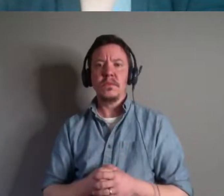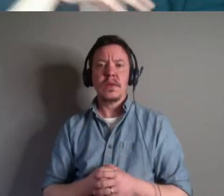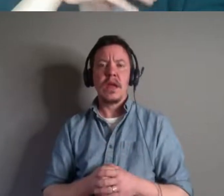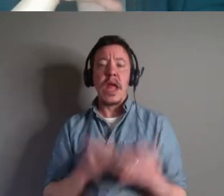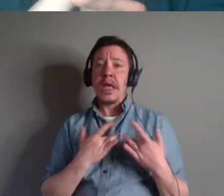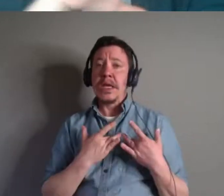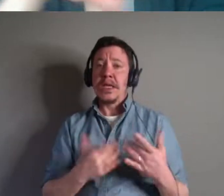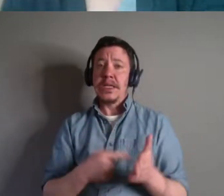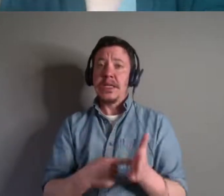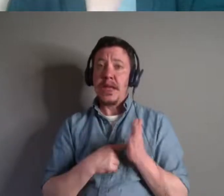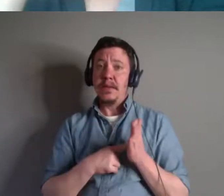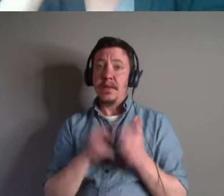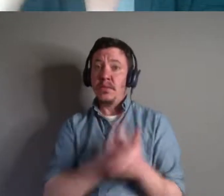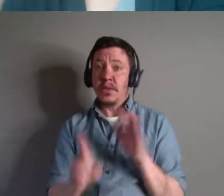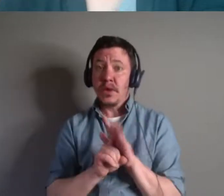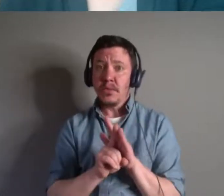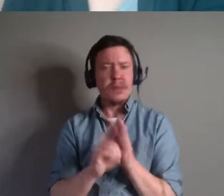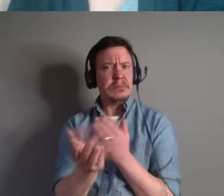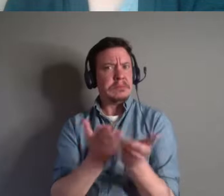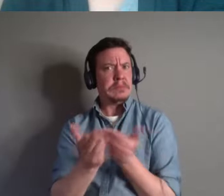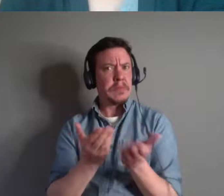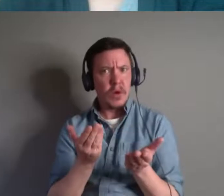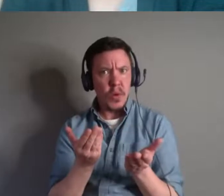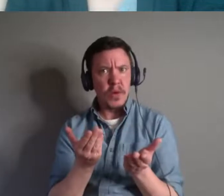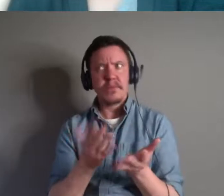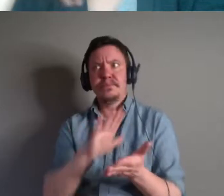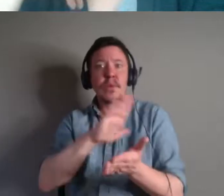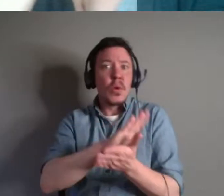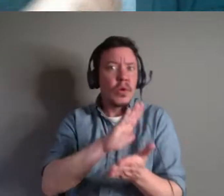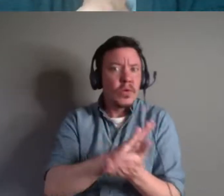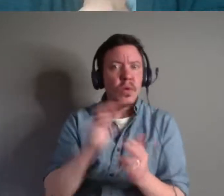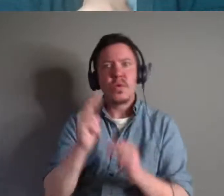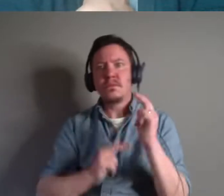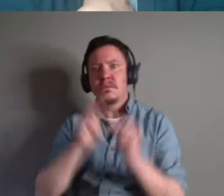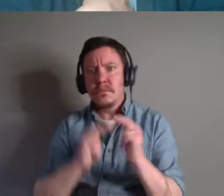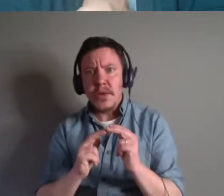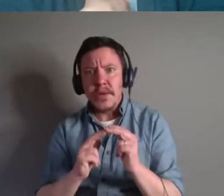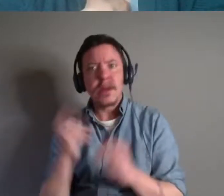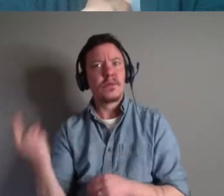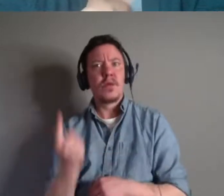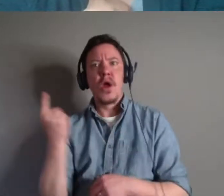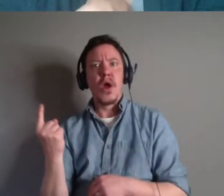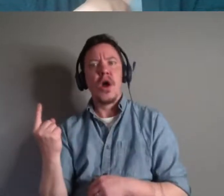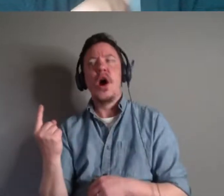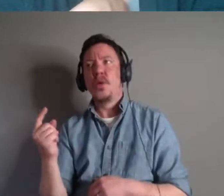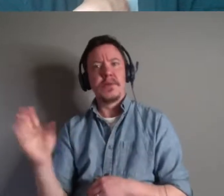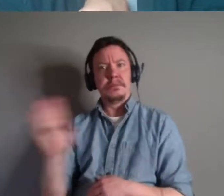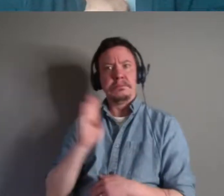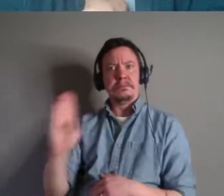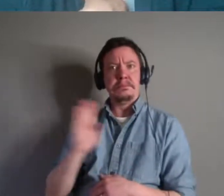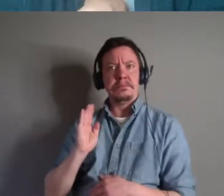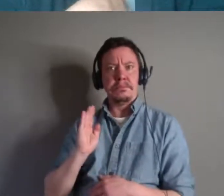that stipulation happens, regardless if it's at a school, always comes through our organization and the public art team